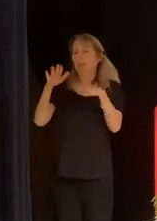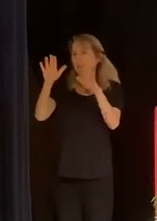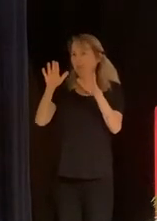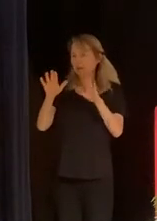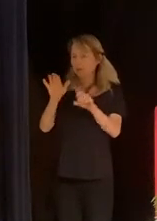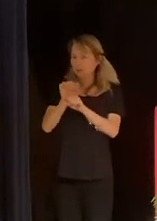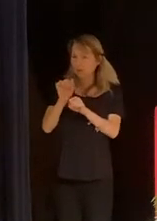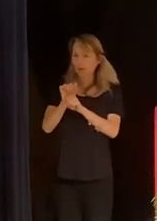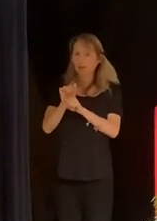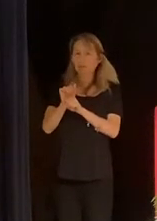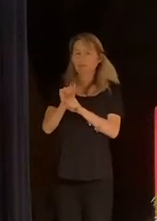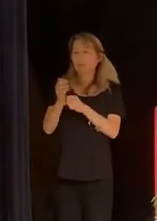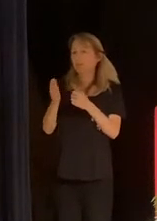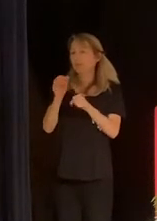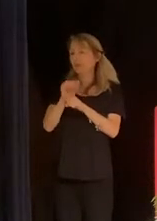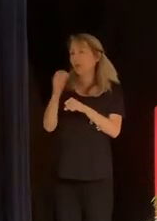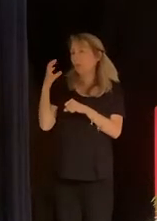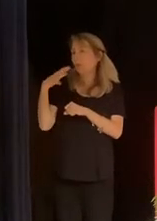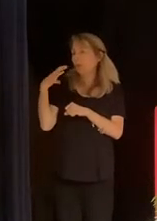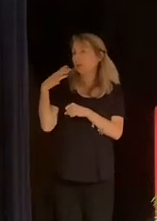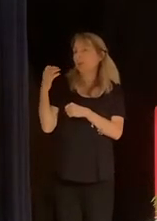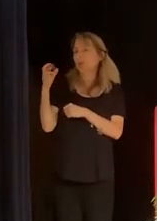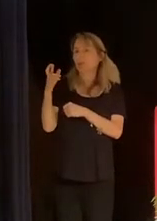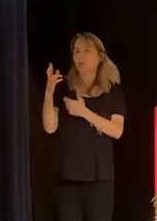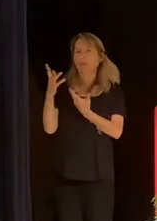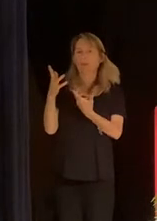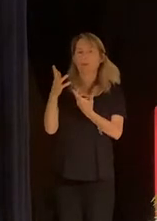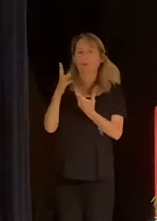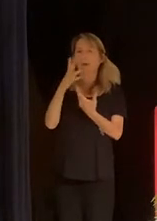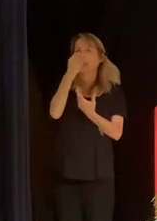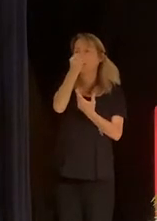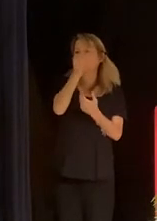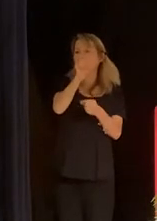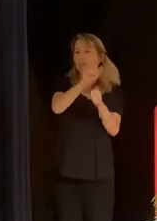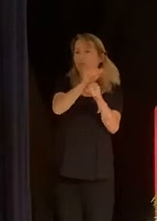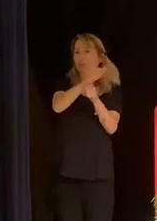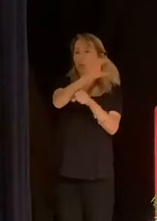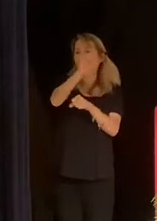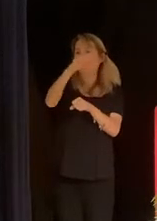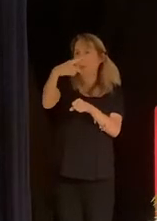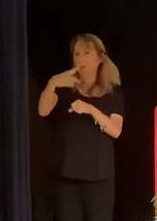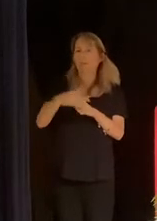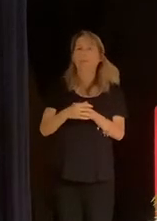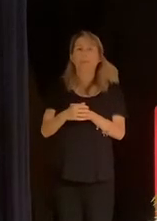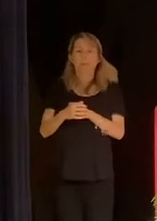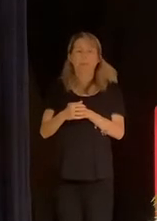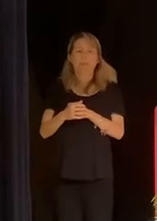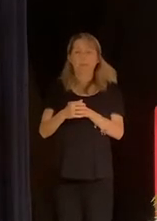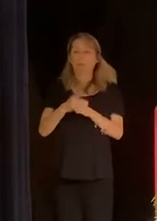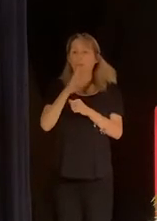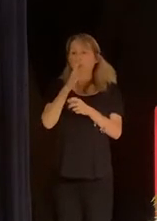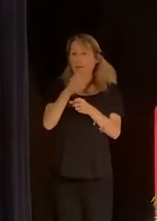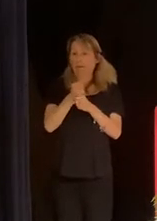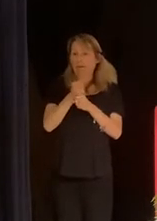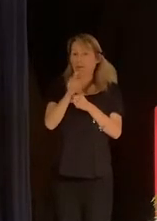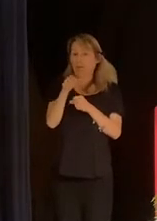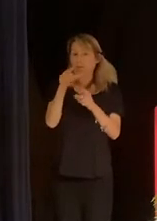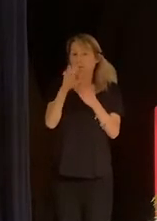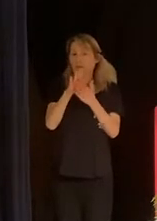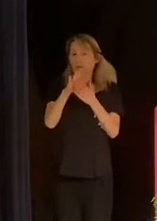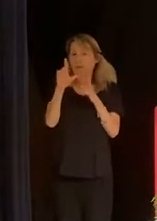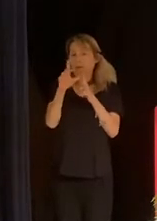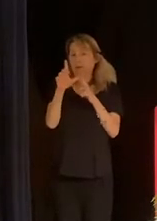job coaching in the resource center or at the job placements. Recipients of the school letters have grown